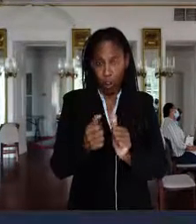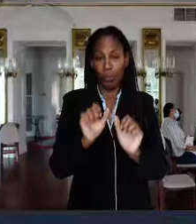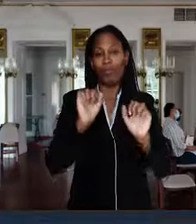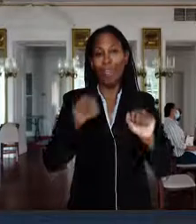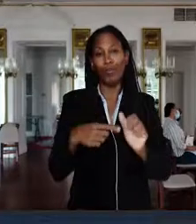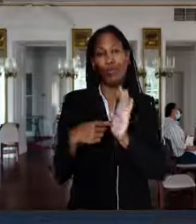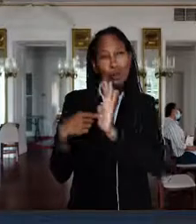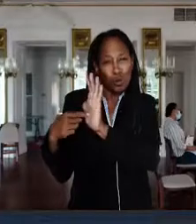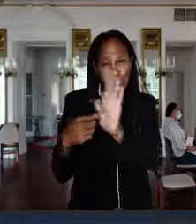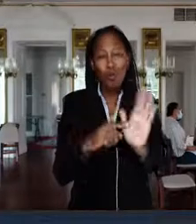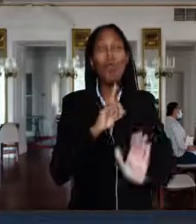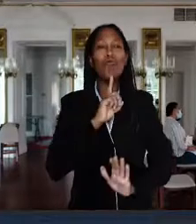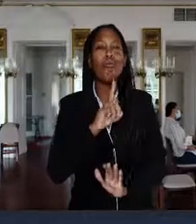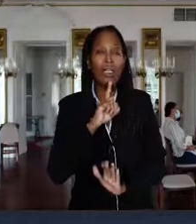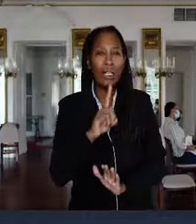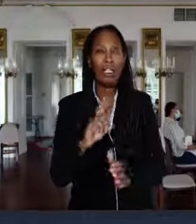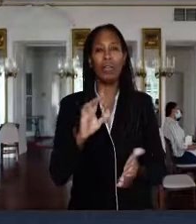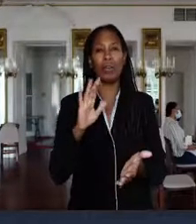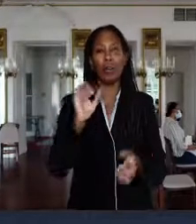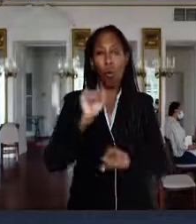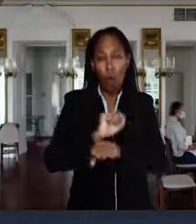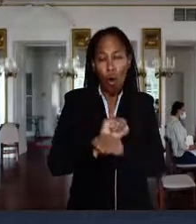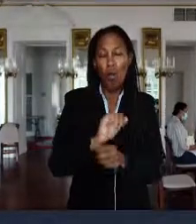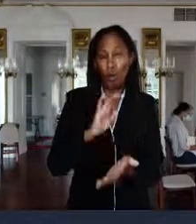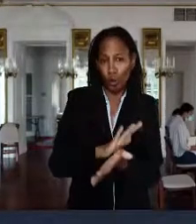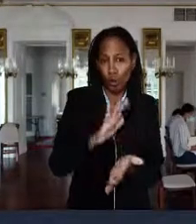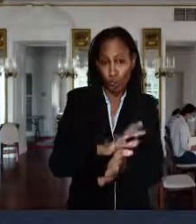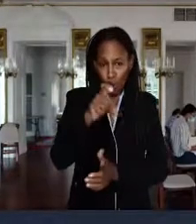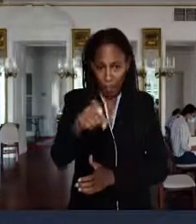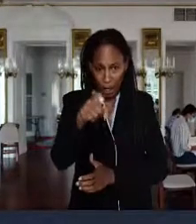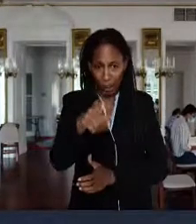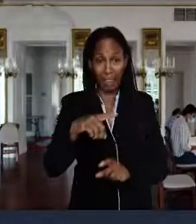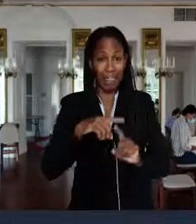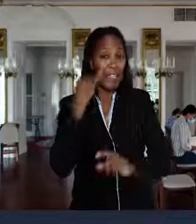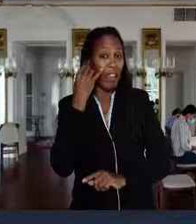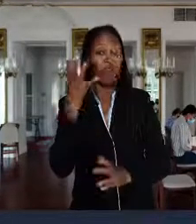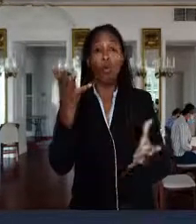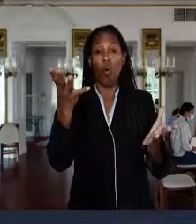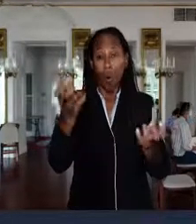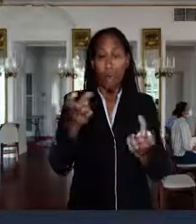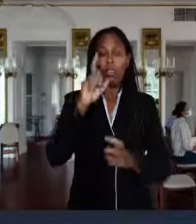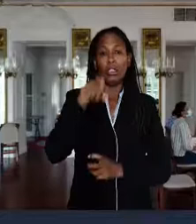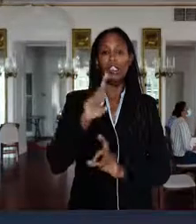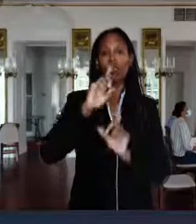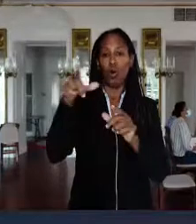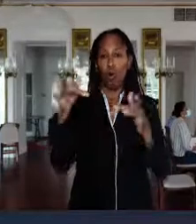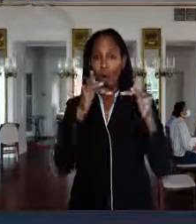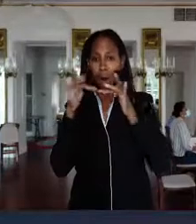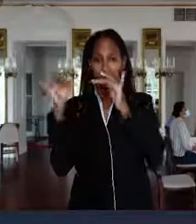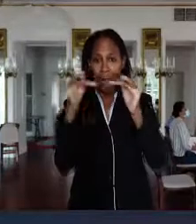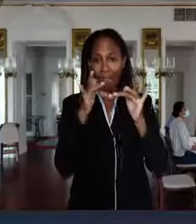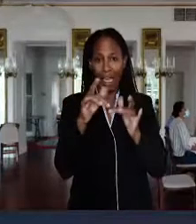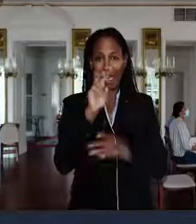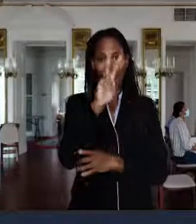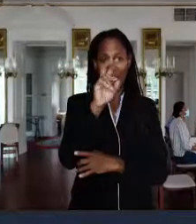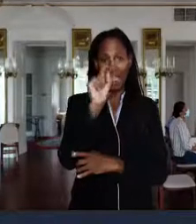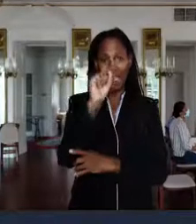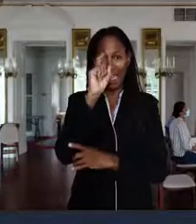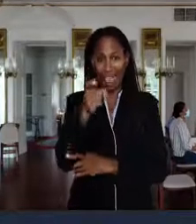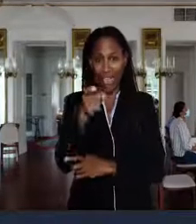school-based personnel. So if you want to register, you have to go online at VaxToWin,